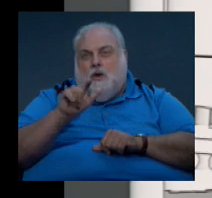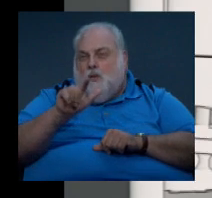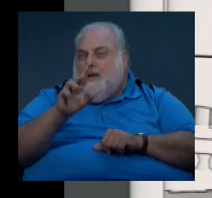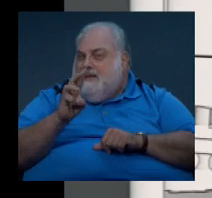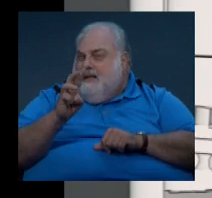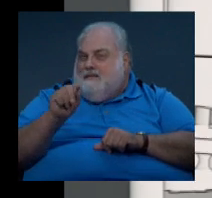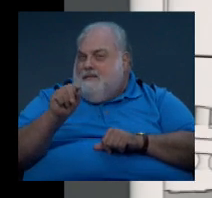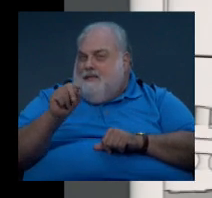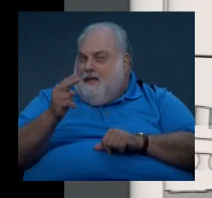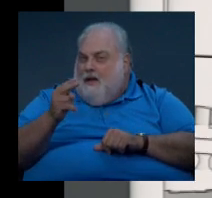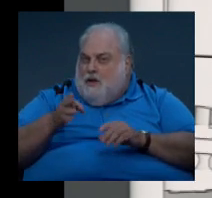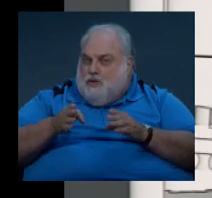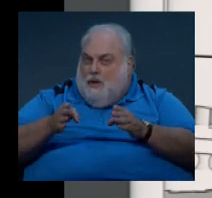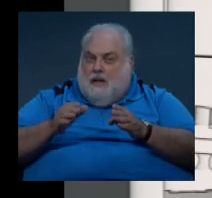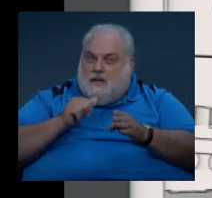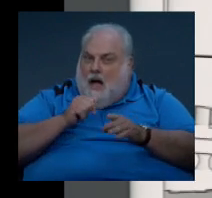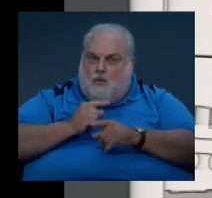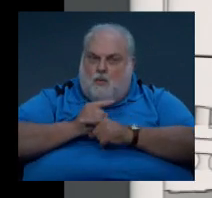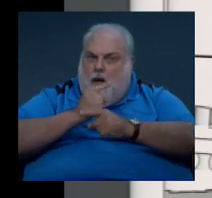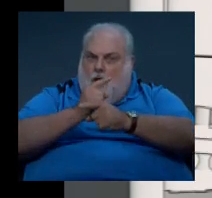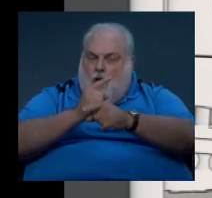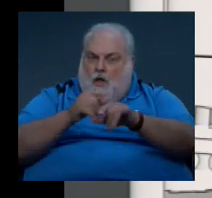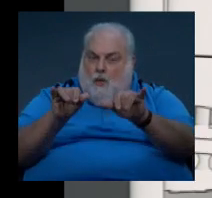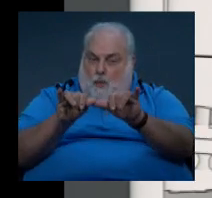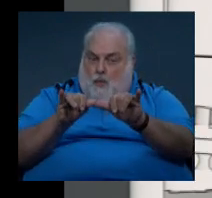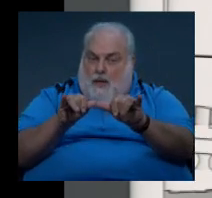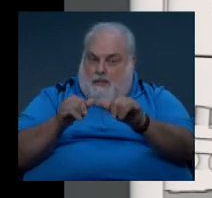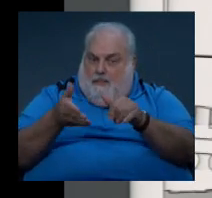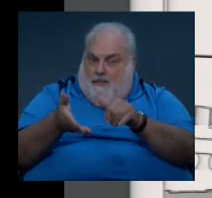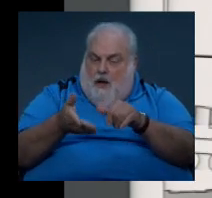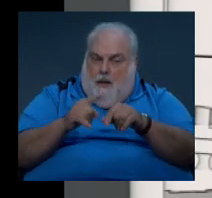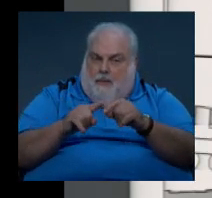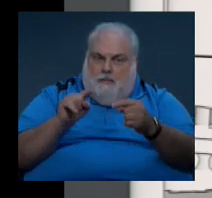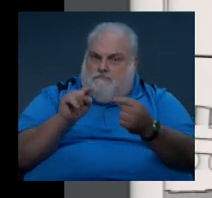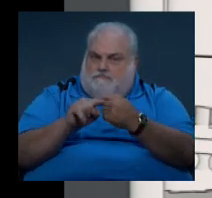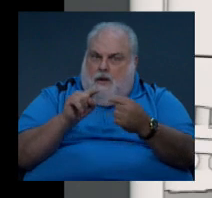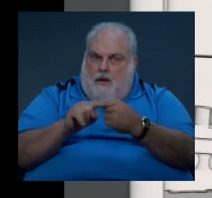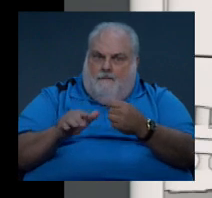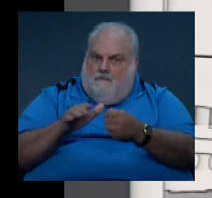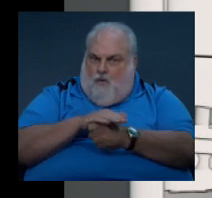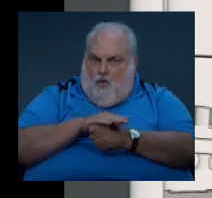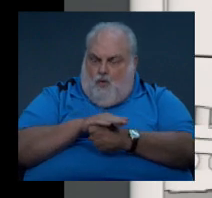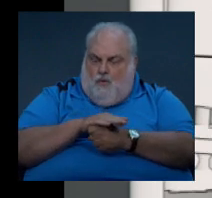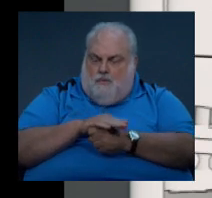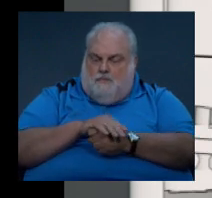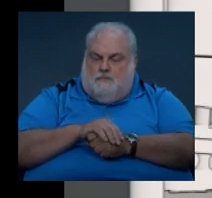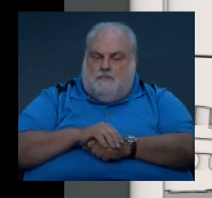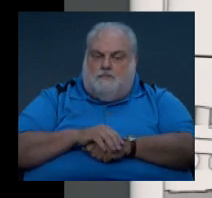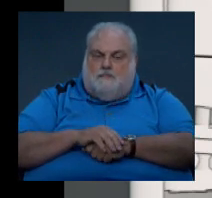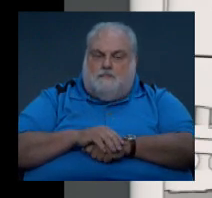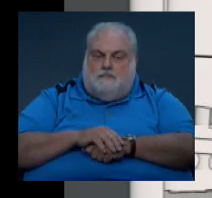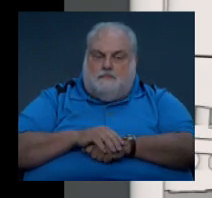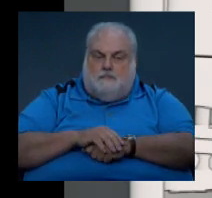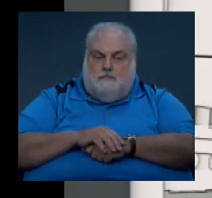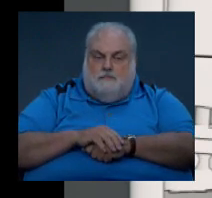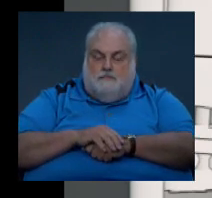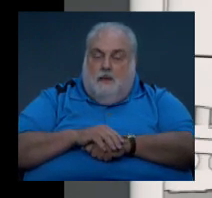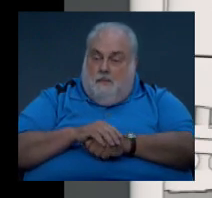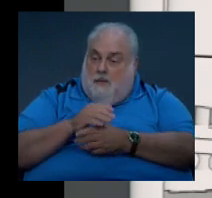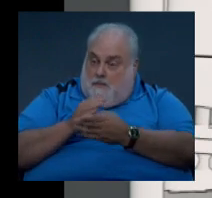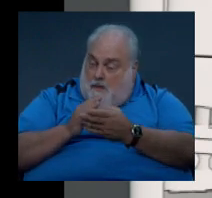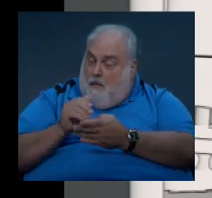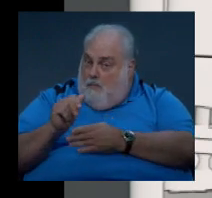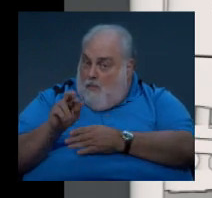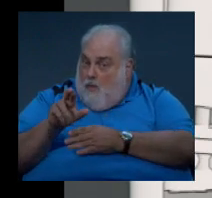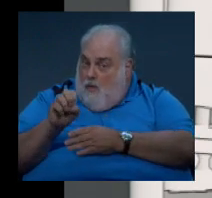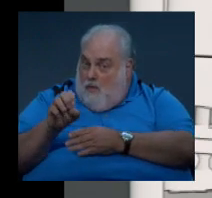that are not particularly to standard. There is width there, but it's not fully improved. Is there but there are others that